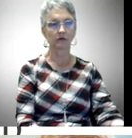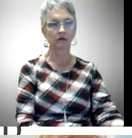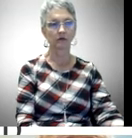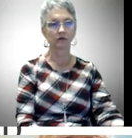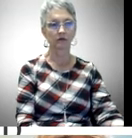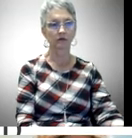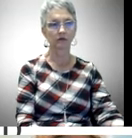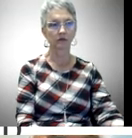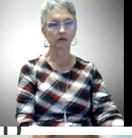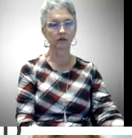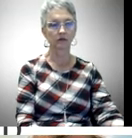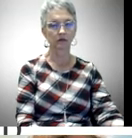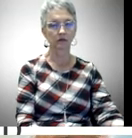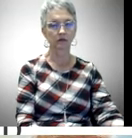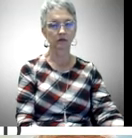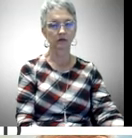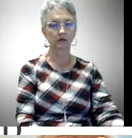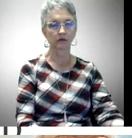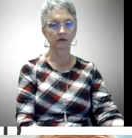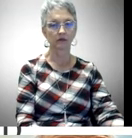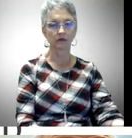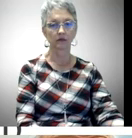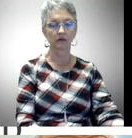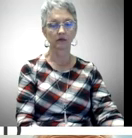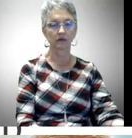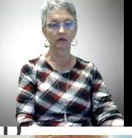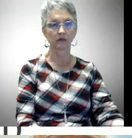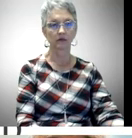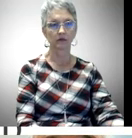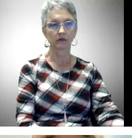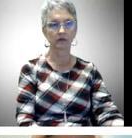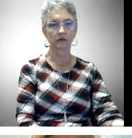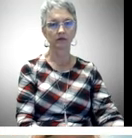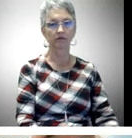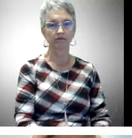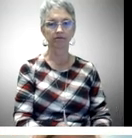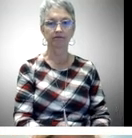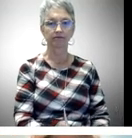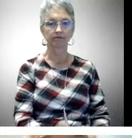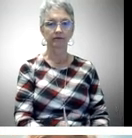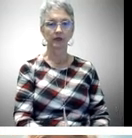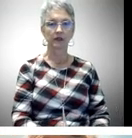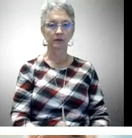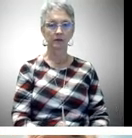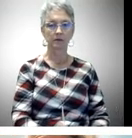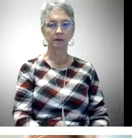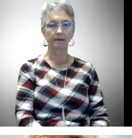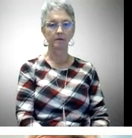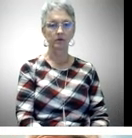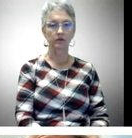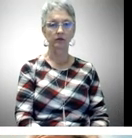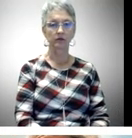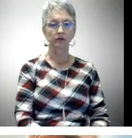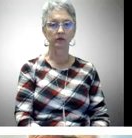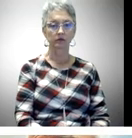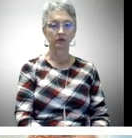could know what alternatives have been accepted by the legislature. Next slide. So it's important things to remember, and